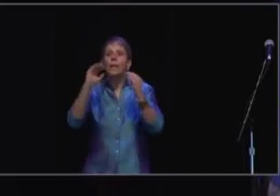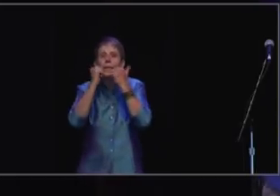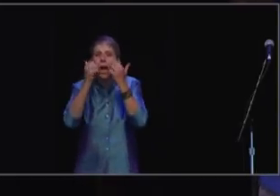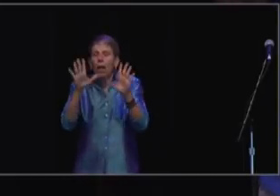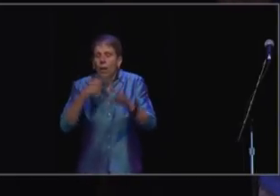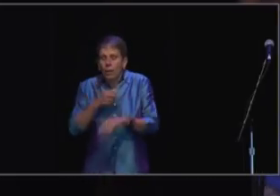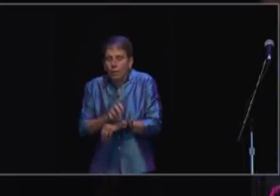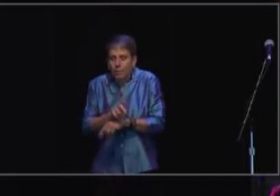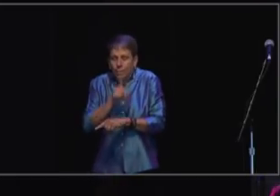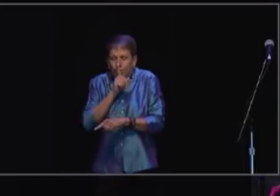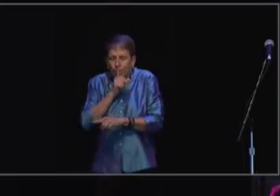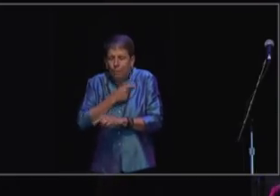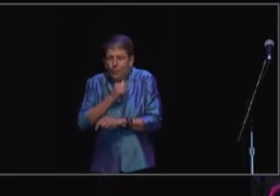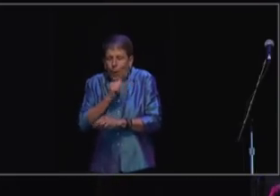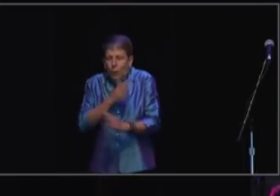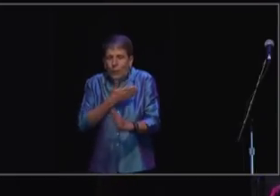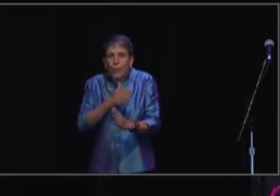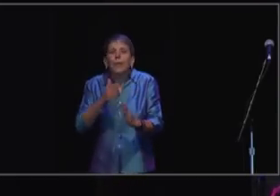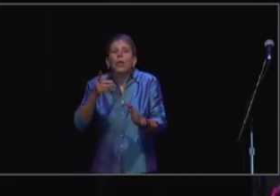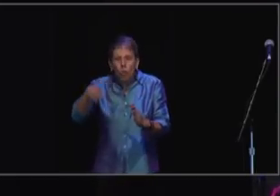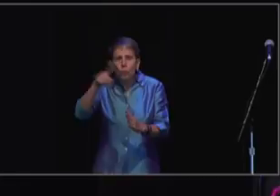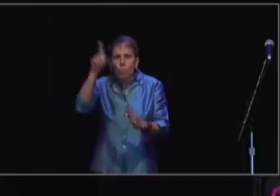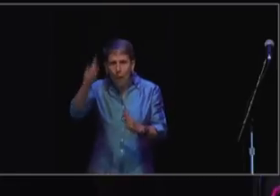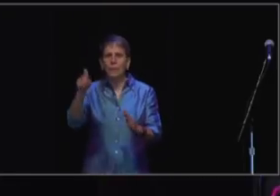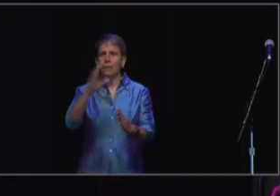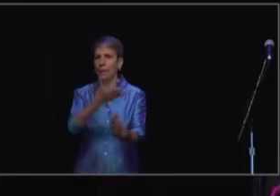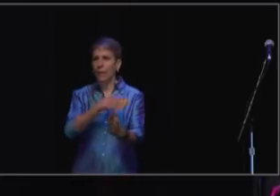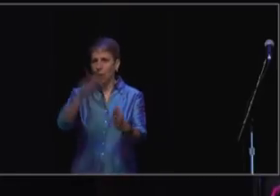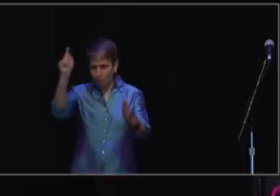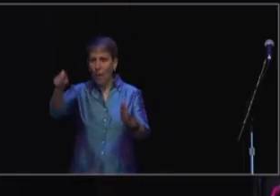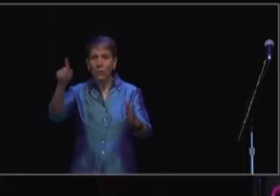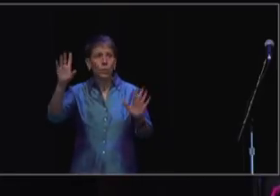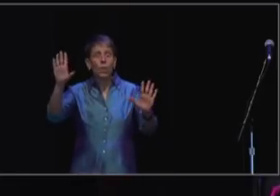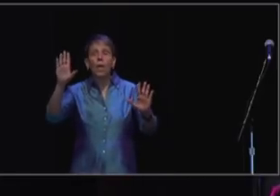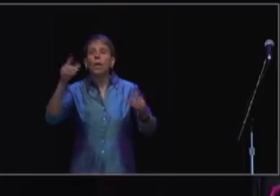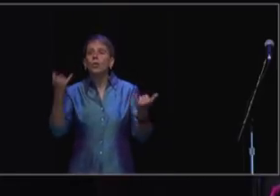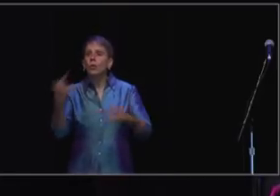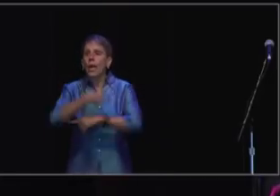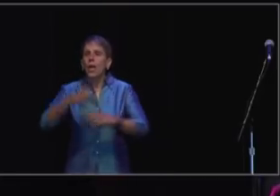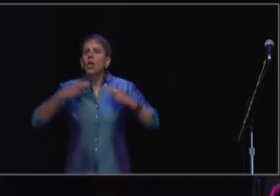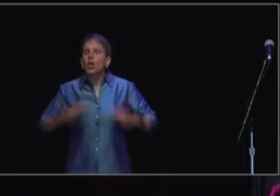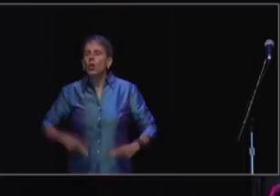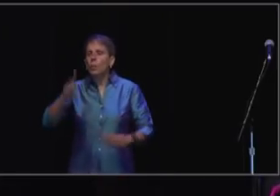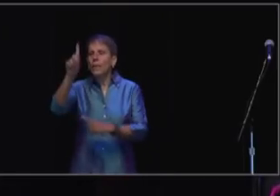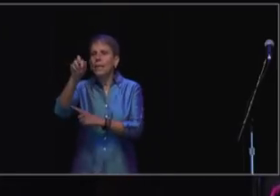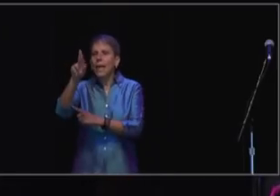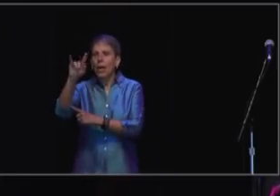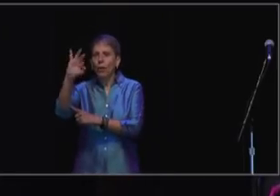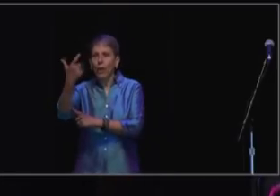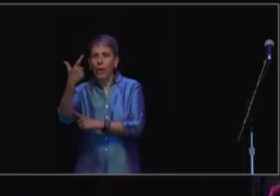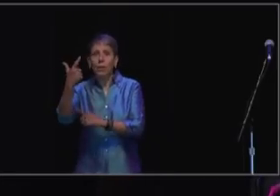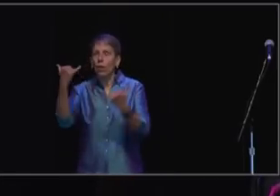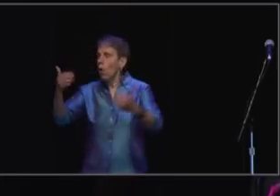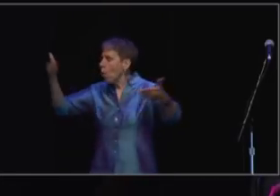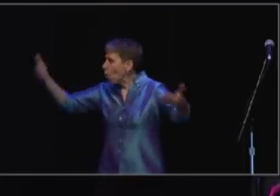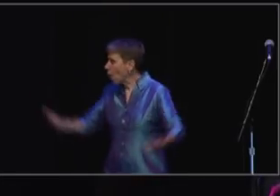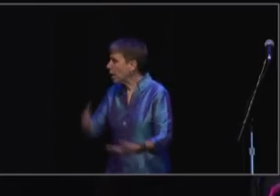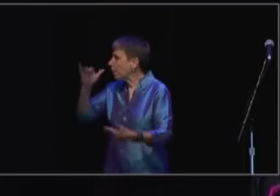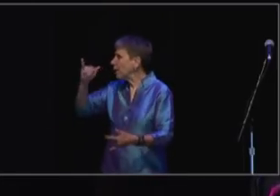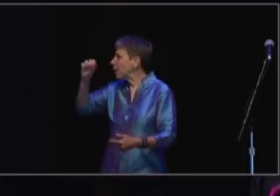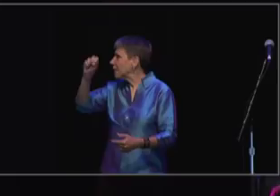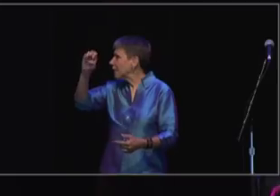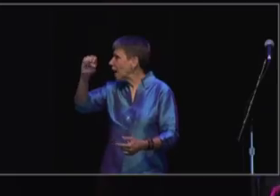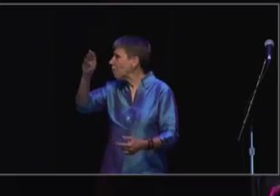This is not the era of human shyness. This is the era of human daring. So let's please welcome